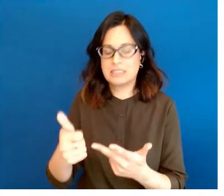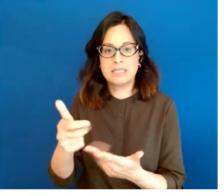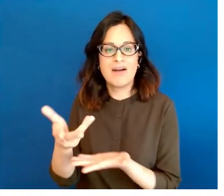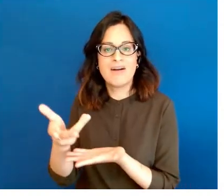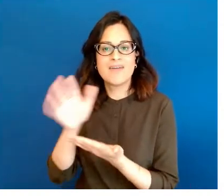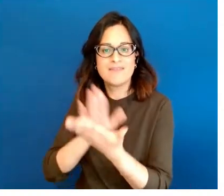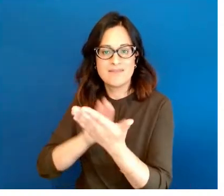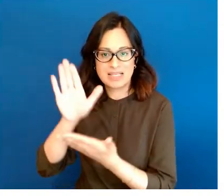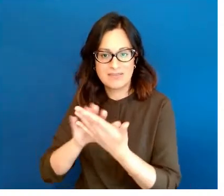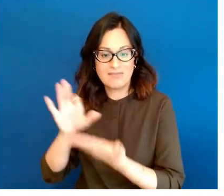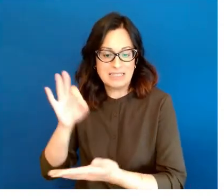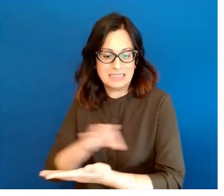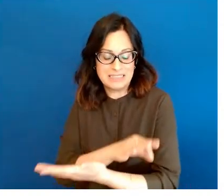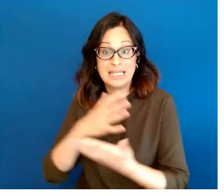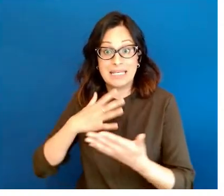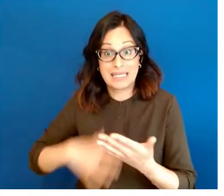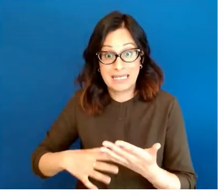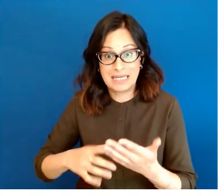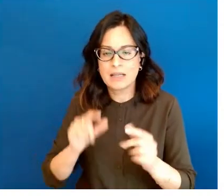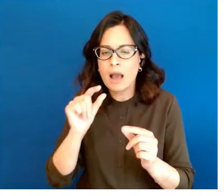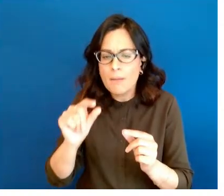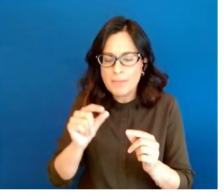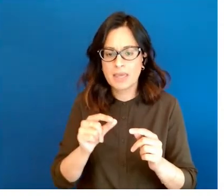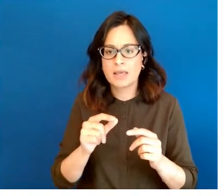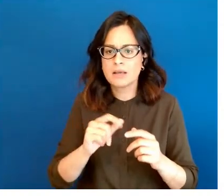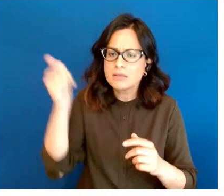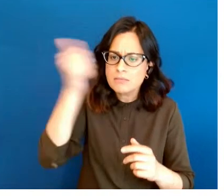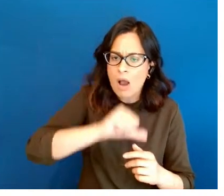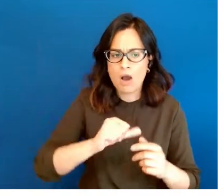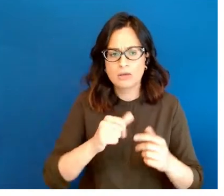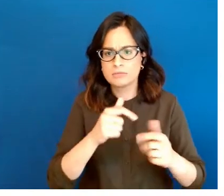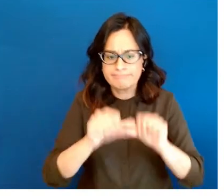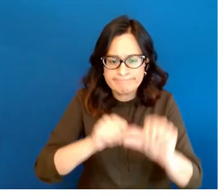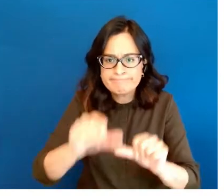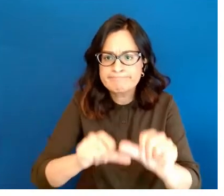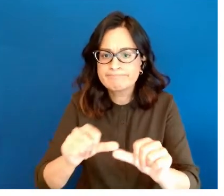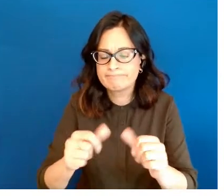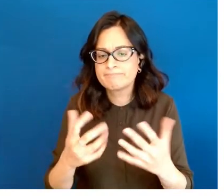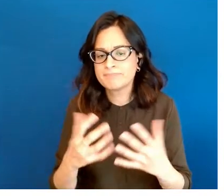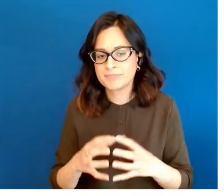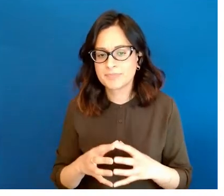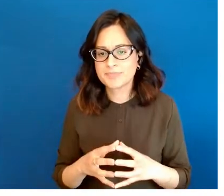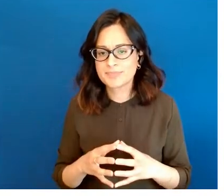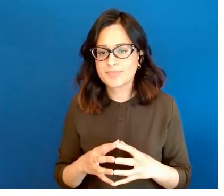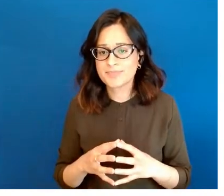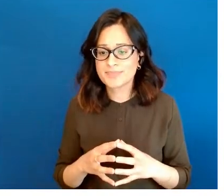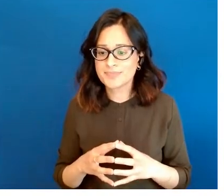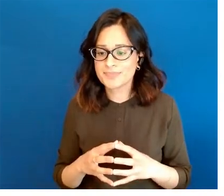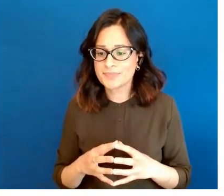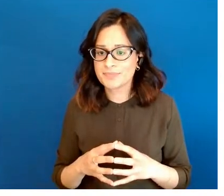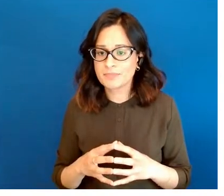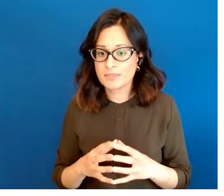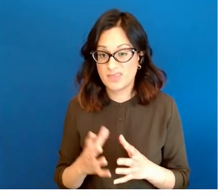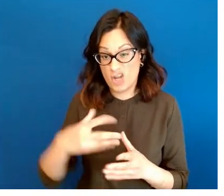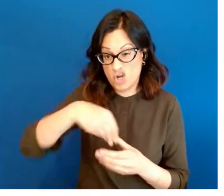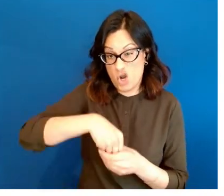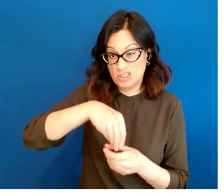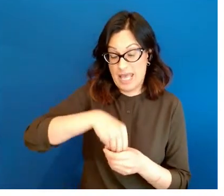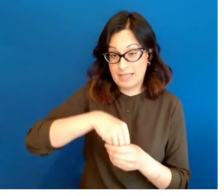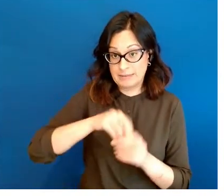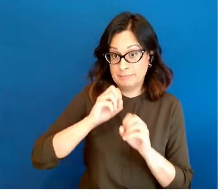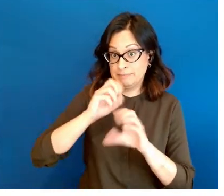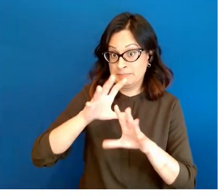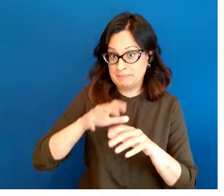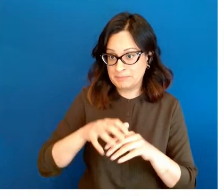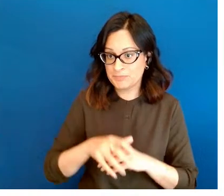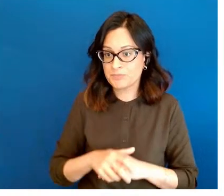testing if needed. So a slightly smarter model, if you like. So that's the context.